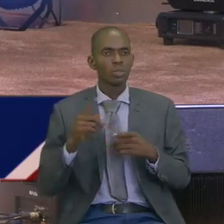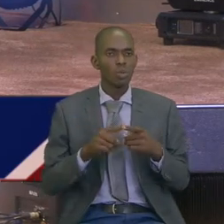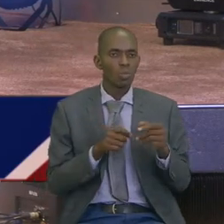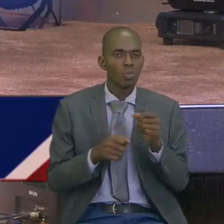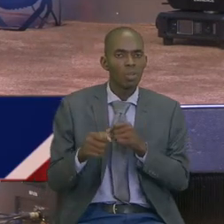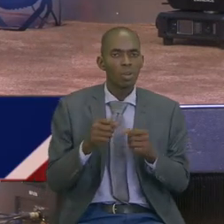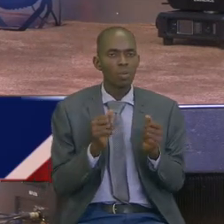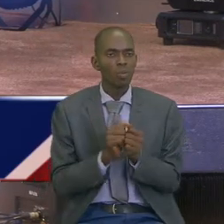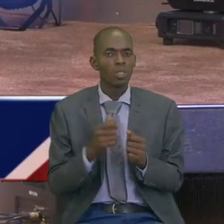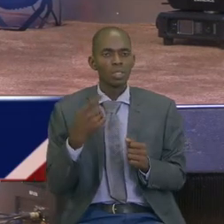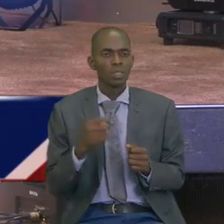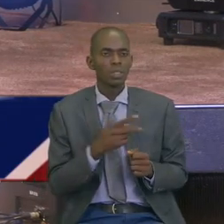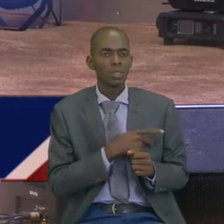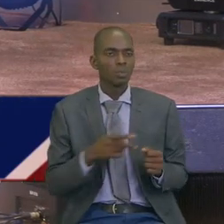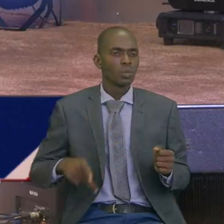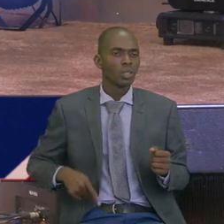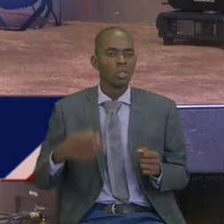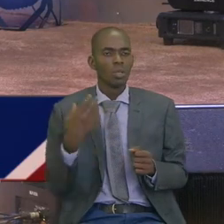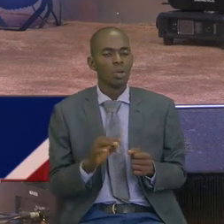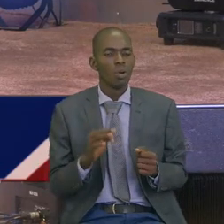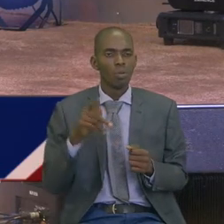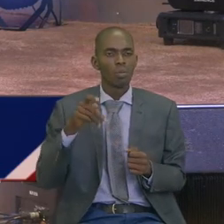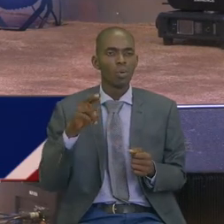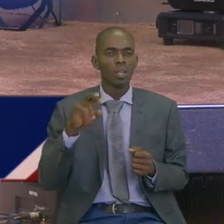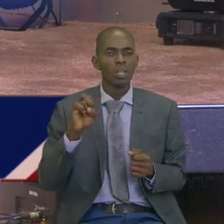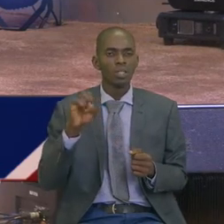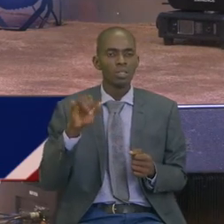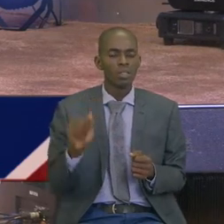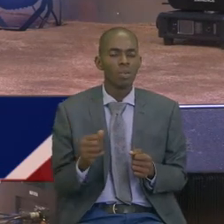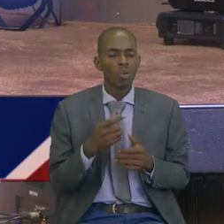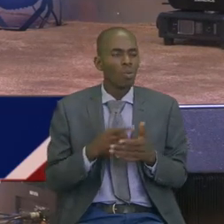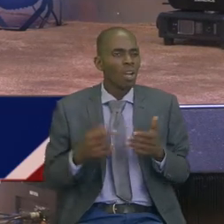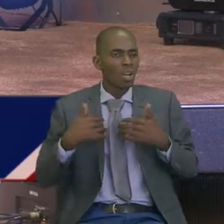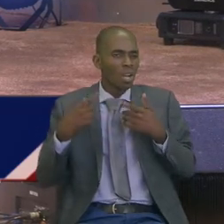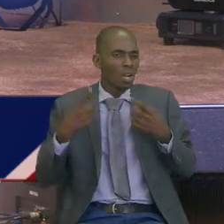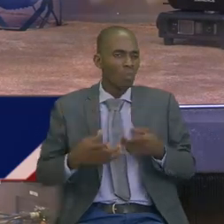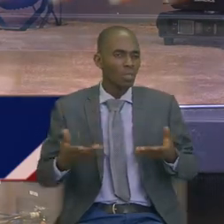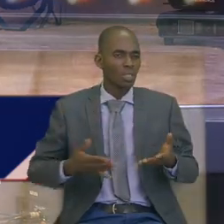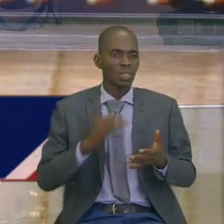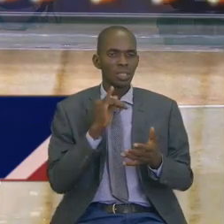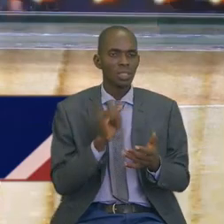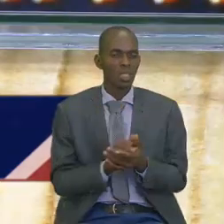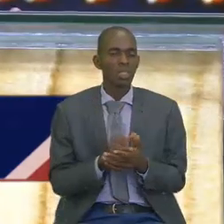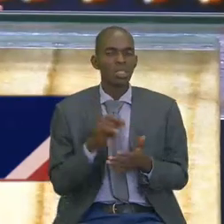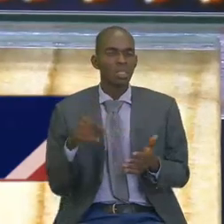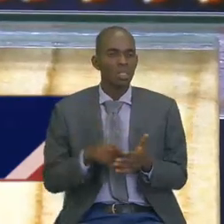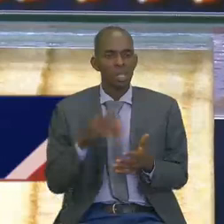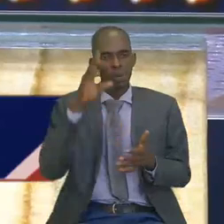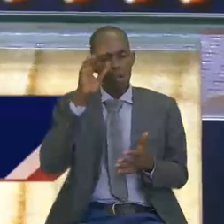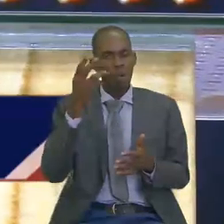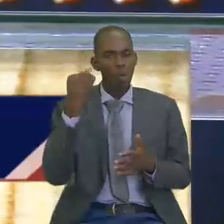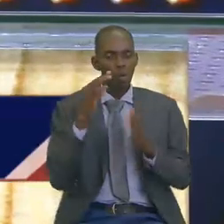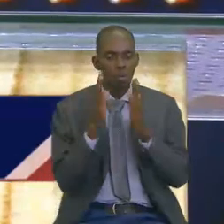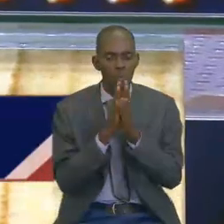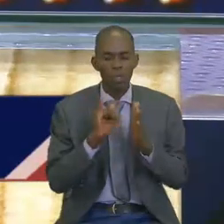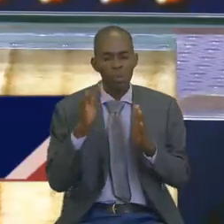fight with the prince of Persia. Now what had happened here is that Daniel was praying, and he prayed for 21